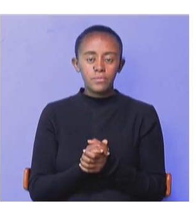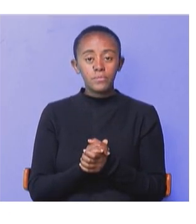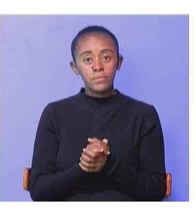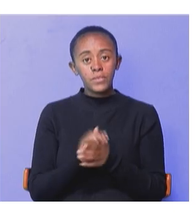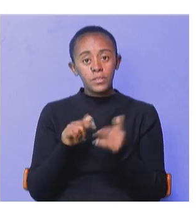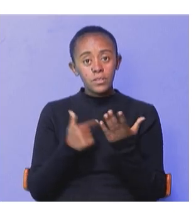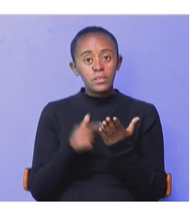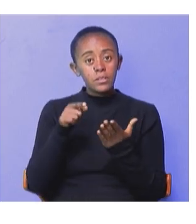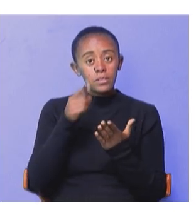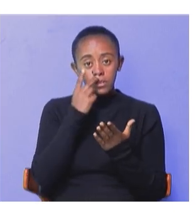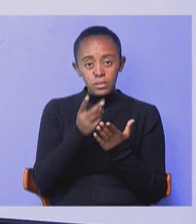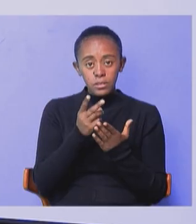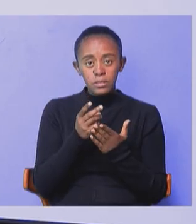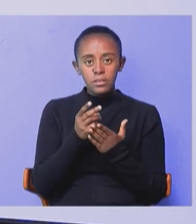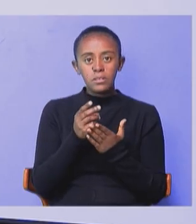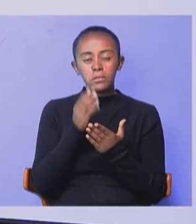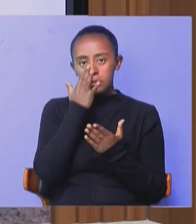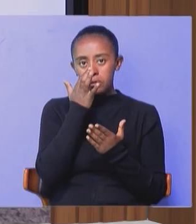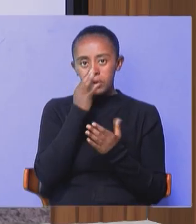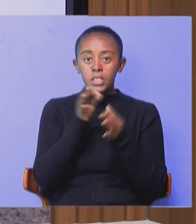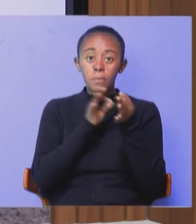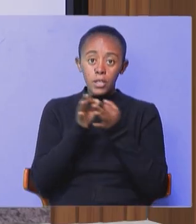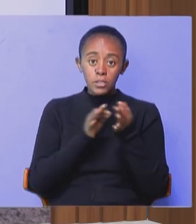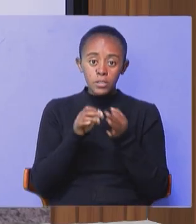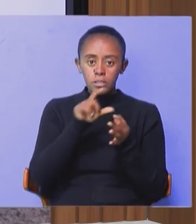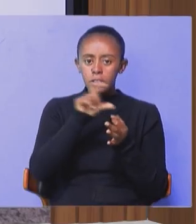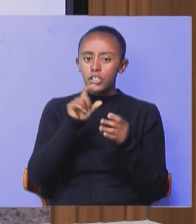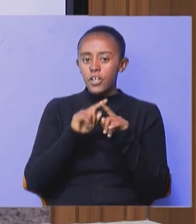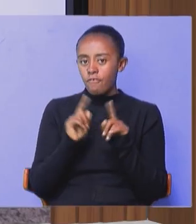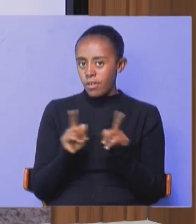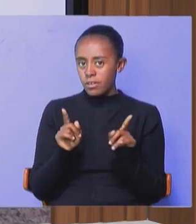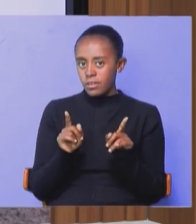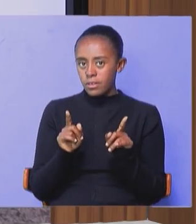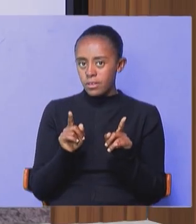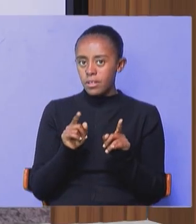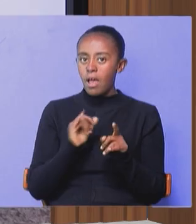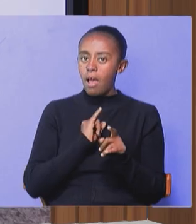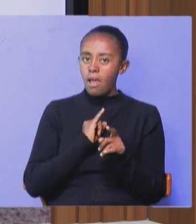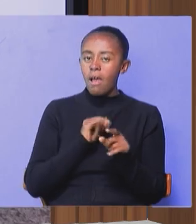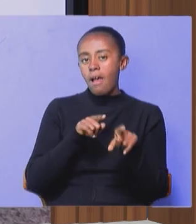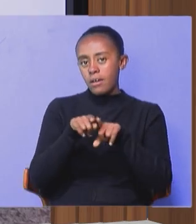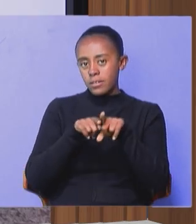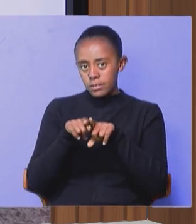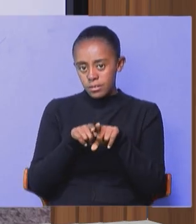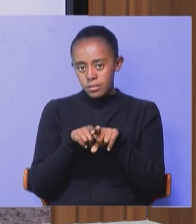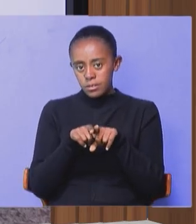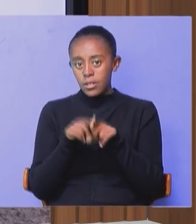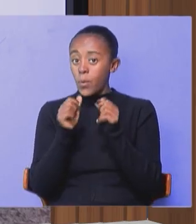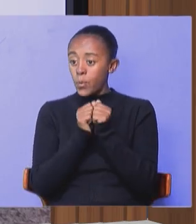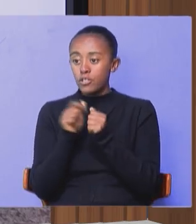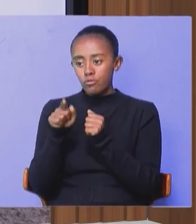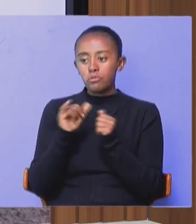So, if you see the common expressions here, that they are different, right? You say, I agree, what? With